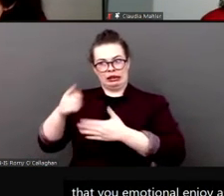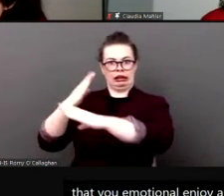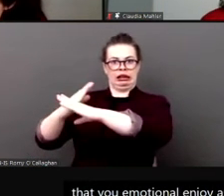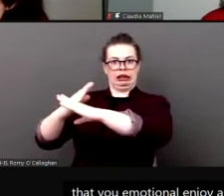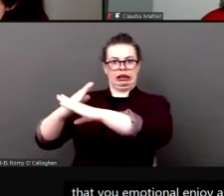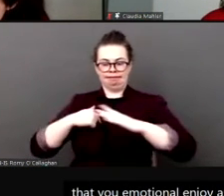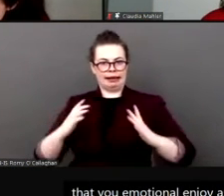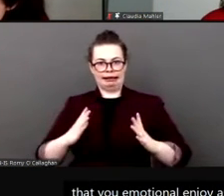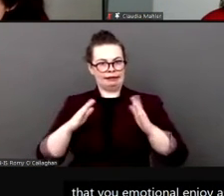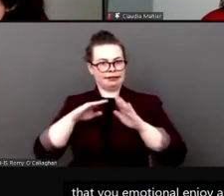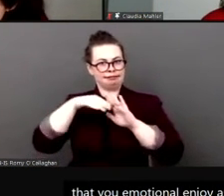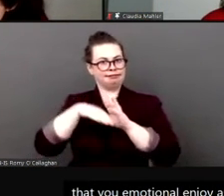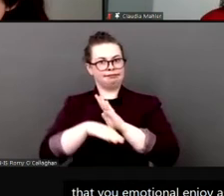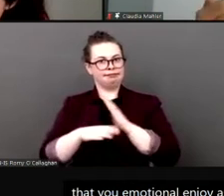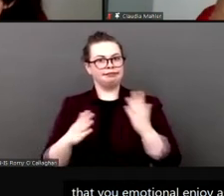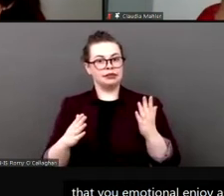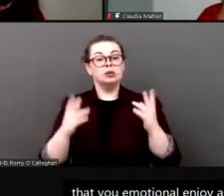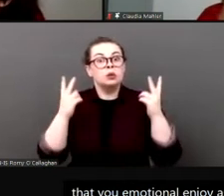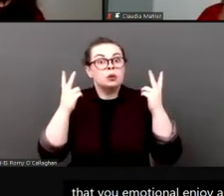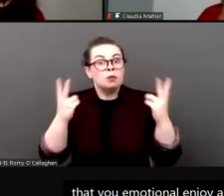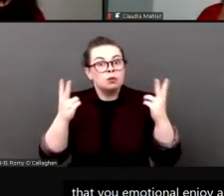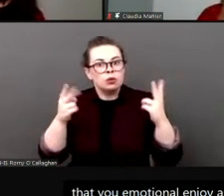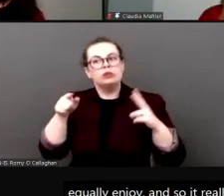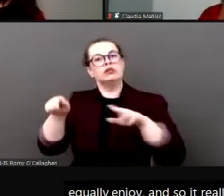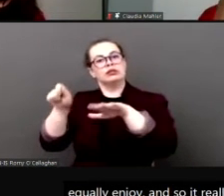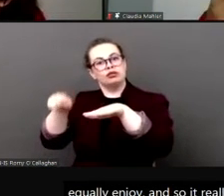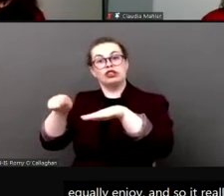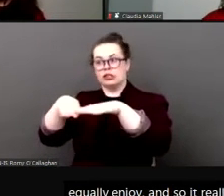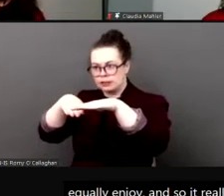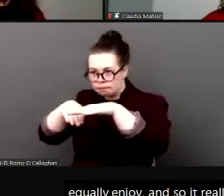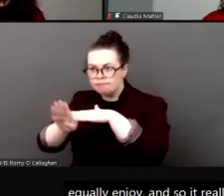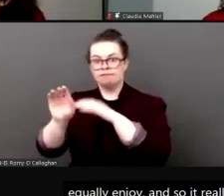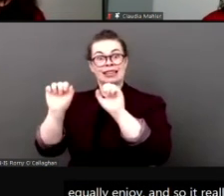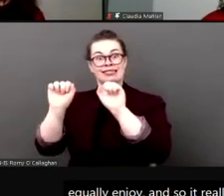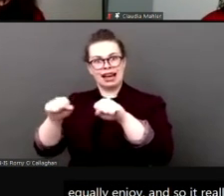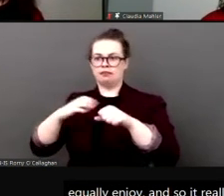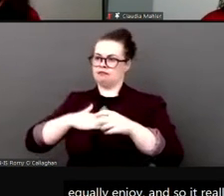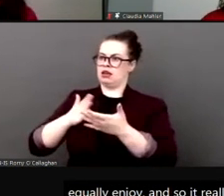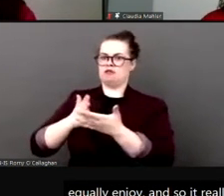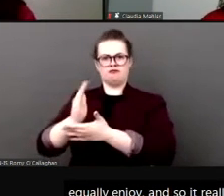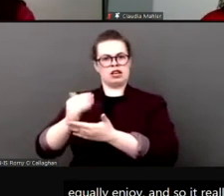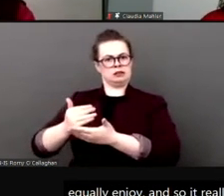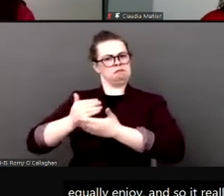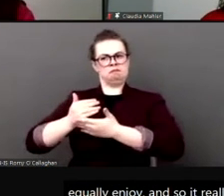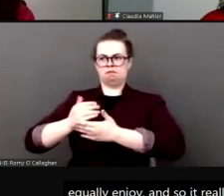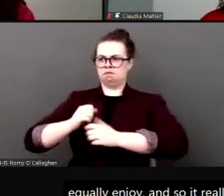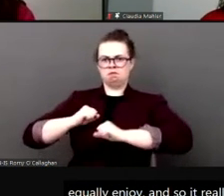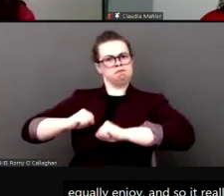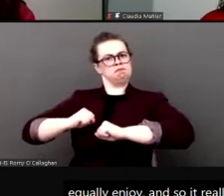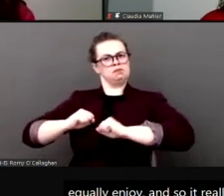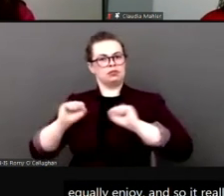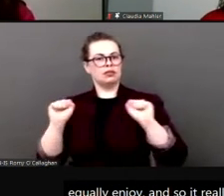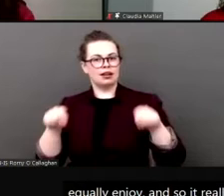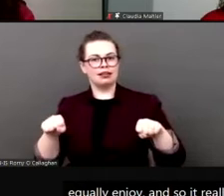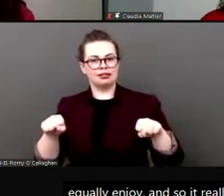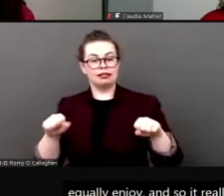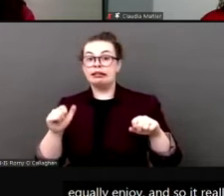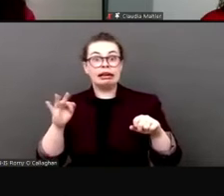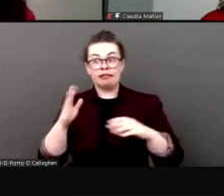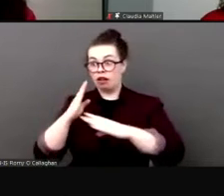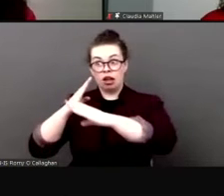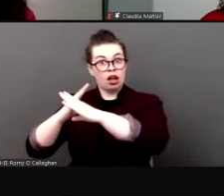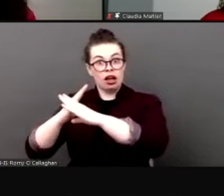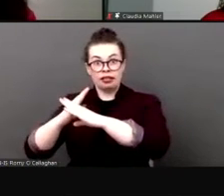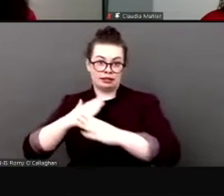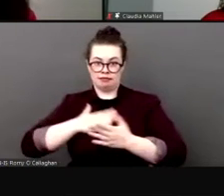important to have access to this portal, both substantively and otherwise, because otherwise the full spread of rights